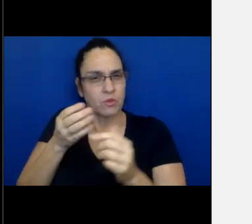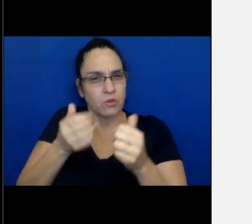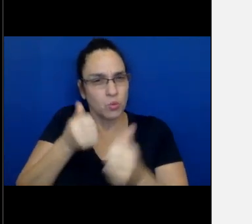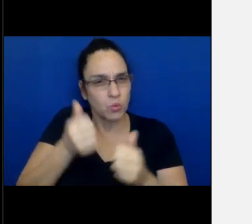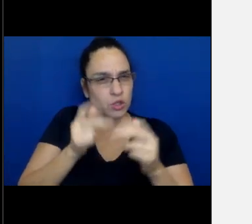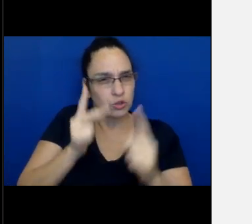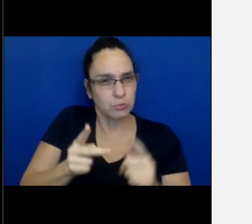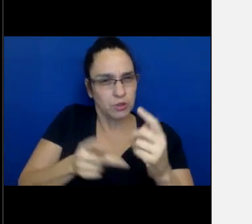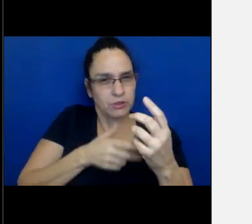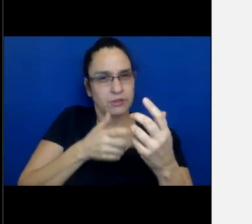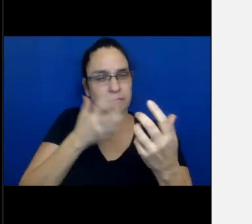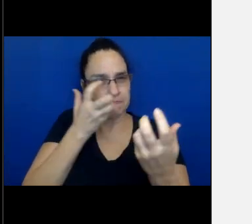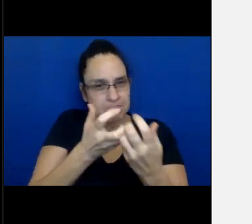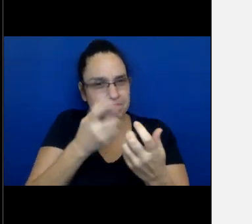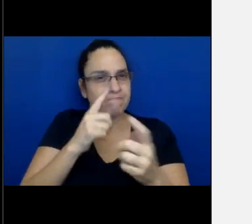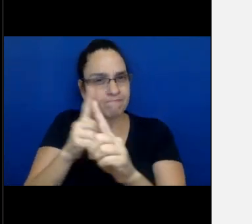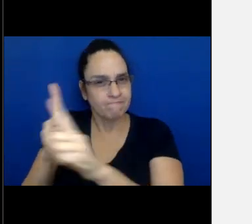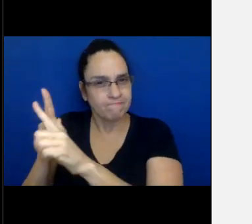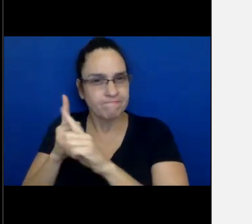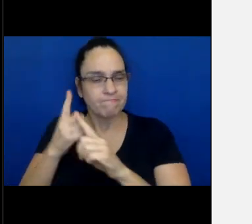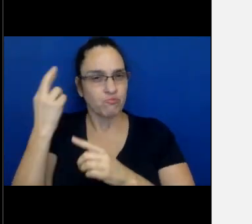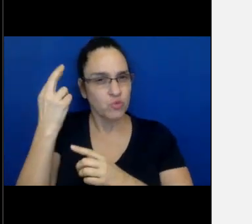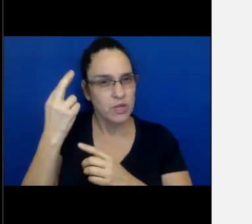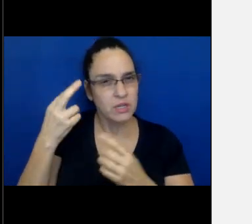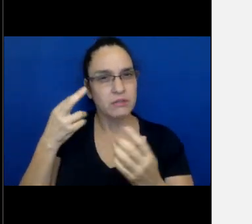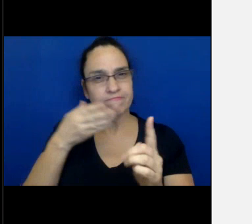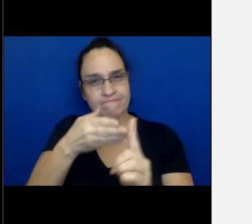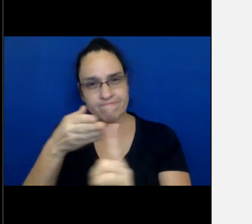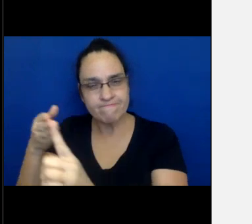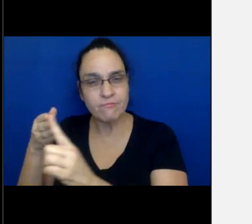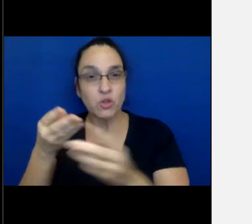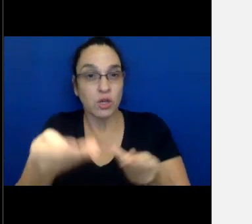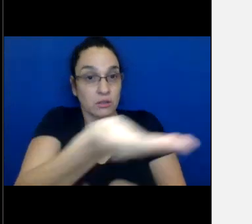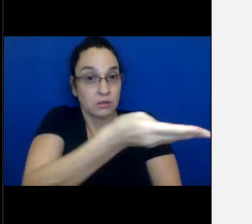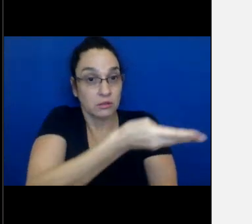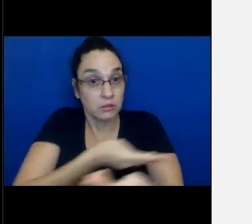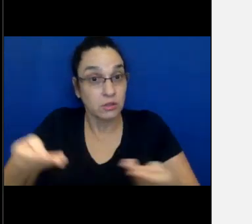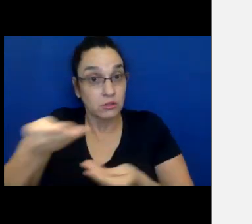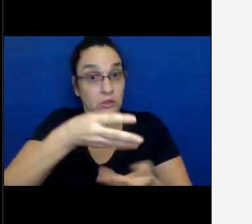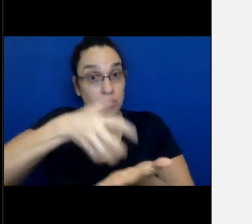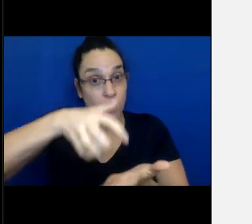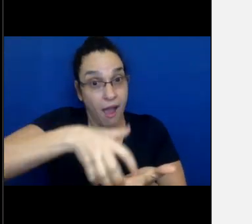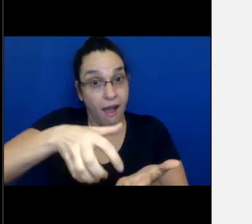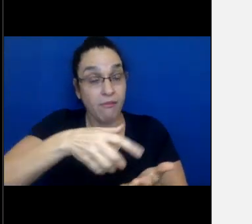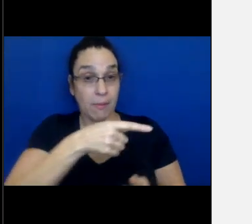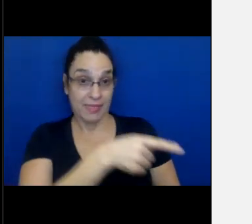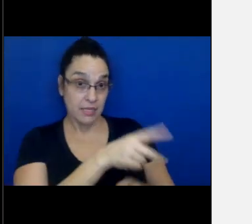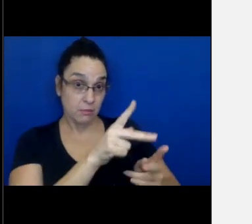who is able to exchange or read drafts will help in sort of building that community.